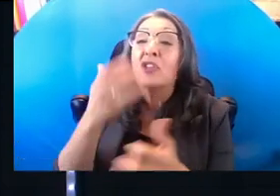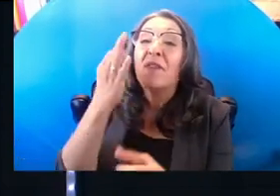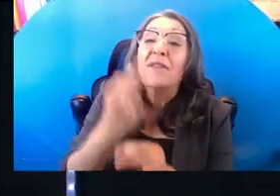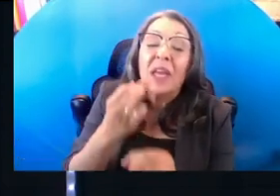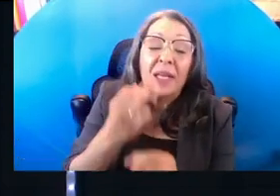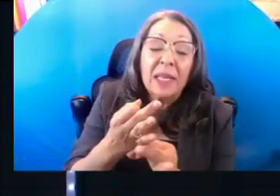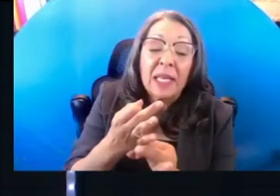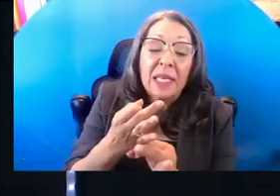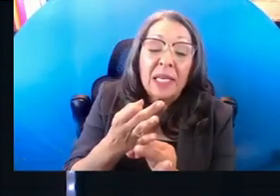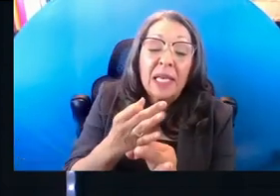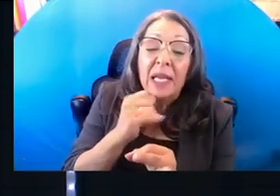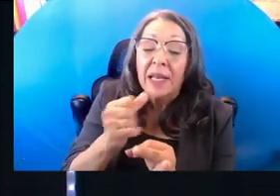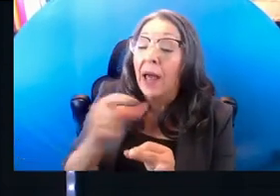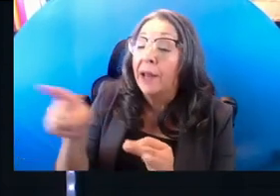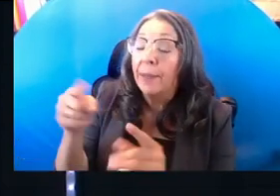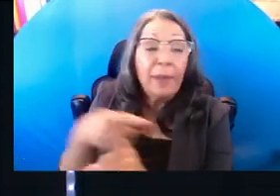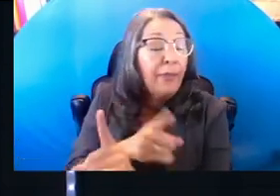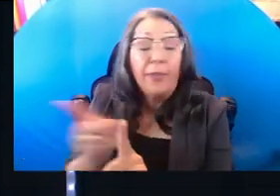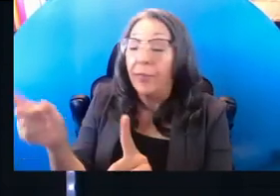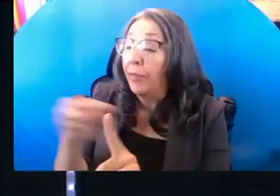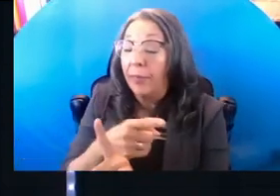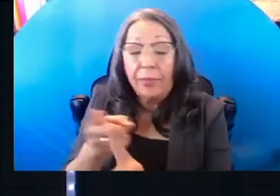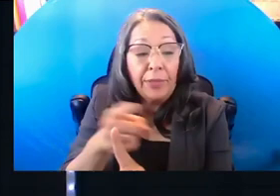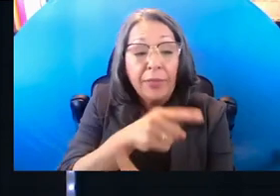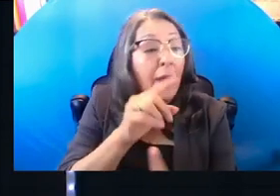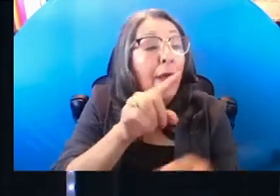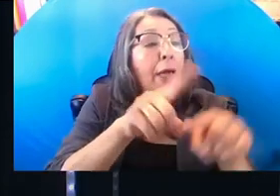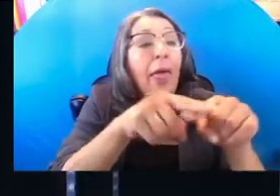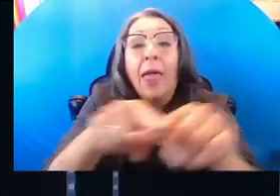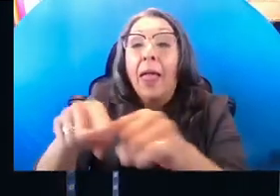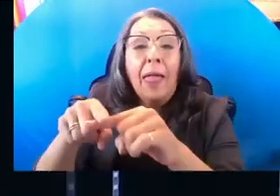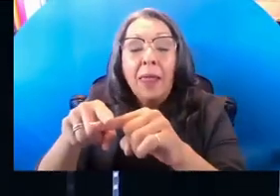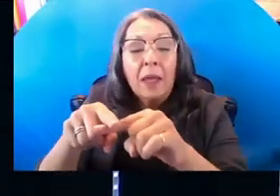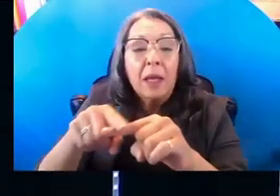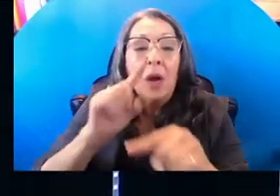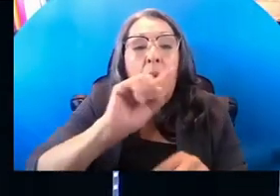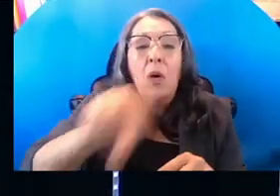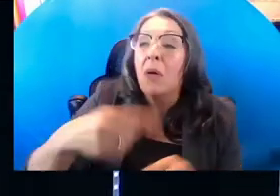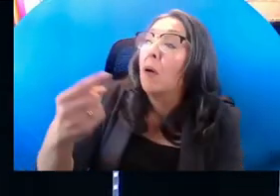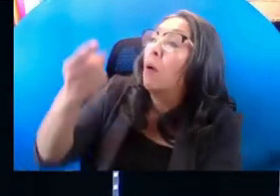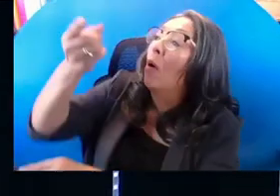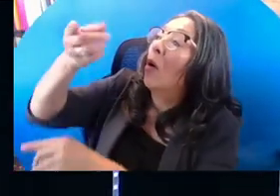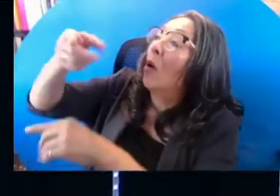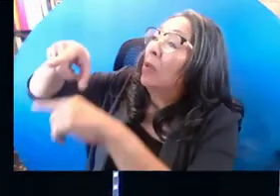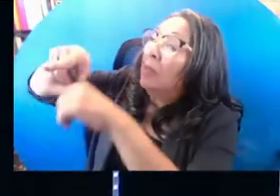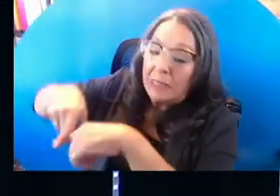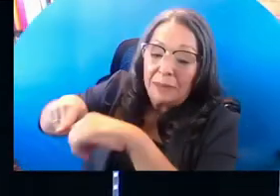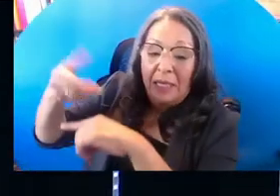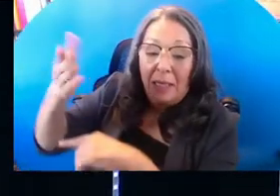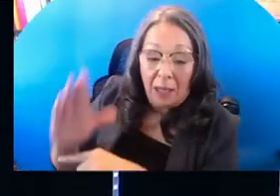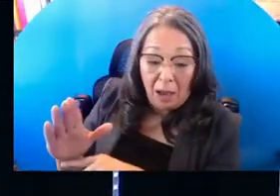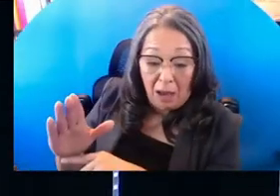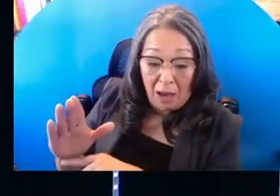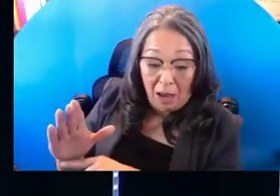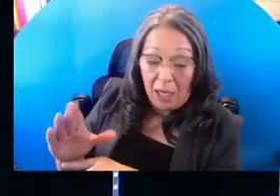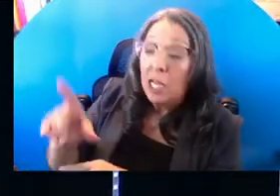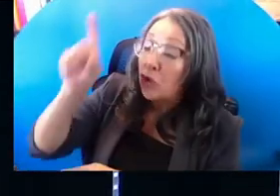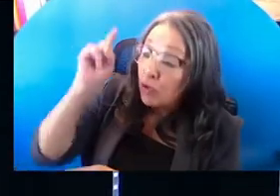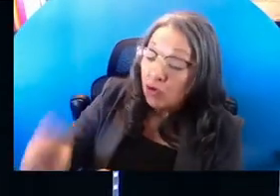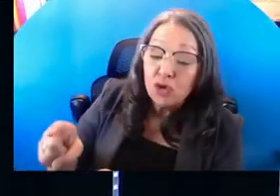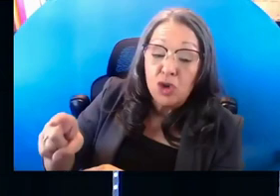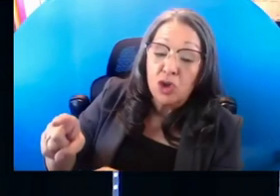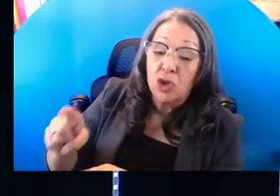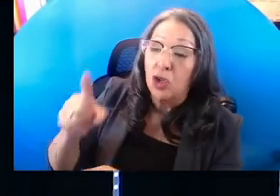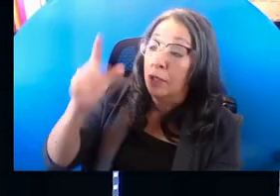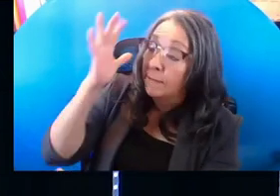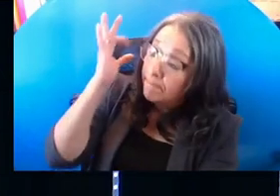challenge not to be a wave. We can rely on God, and not only can we rely on God, not only should we put our